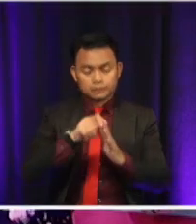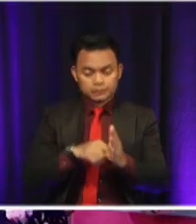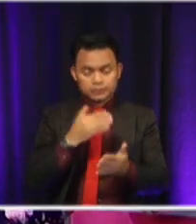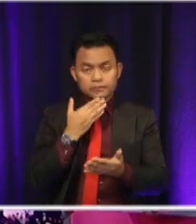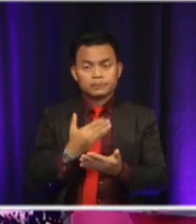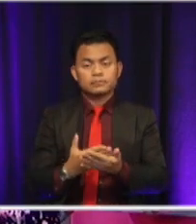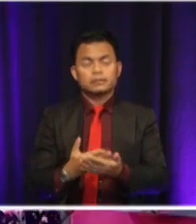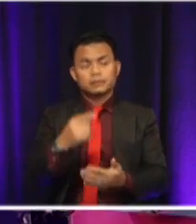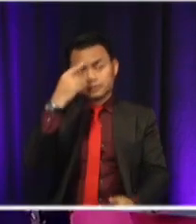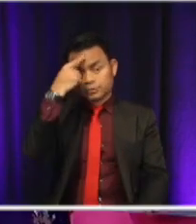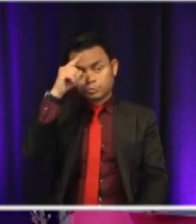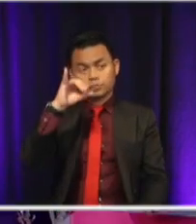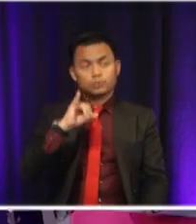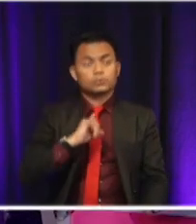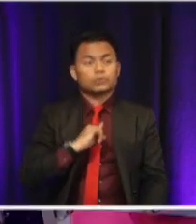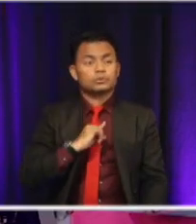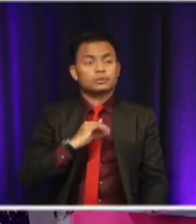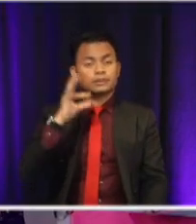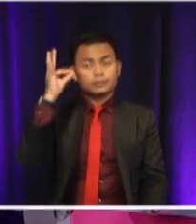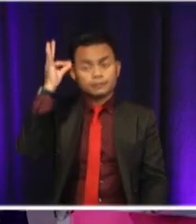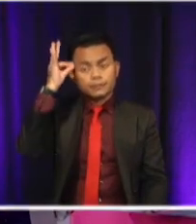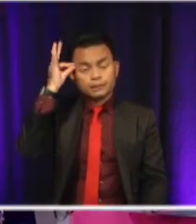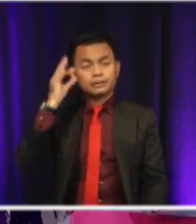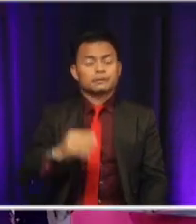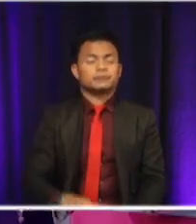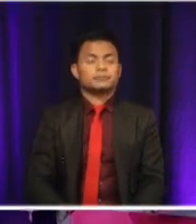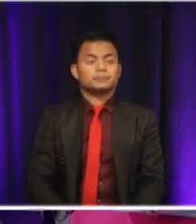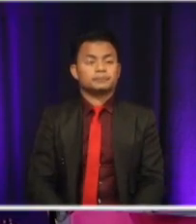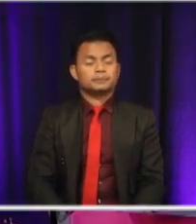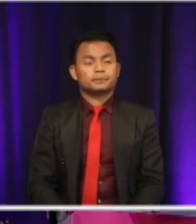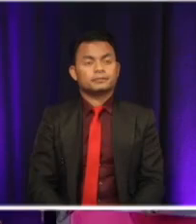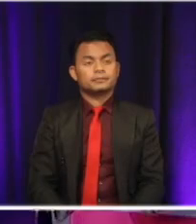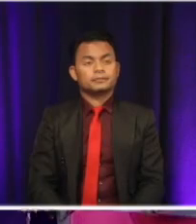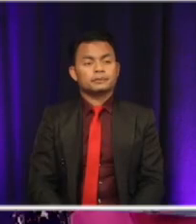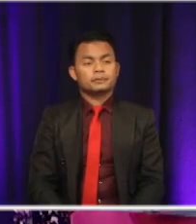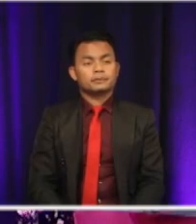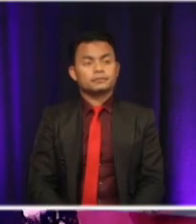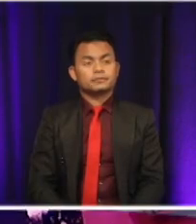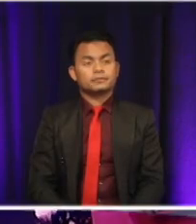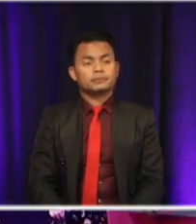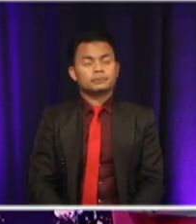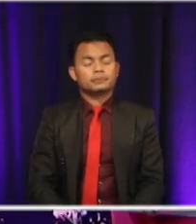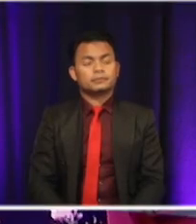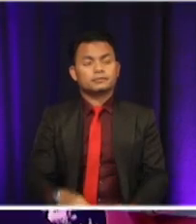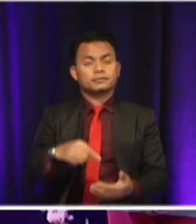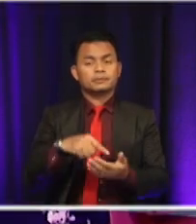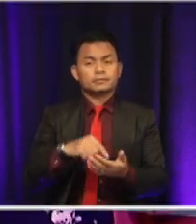mentioned thorough, deep discussion here today, it does not mean that we are